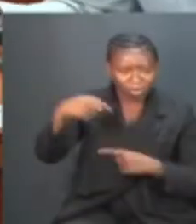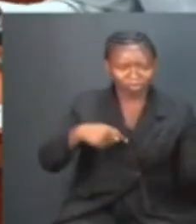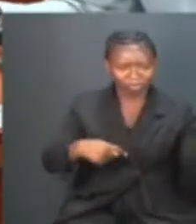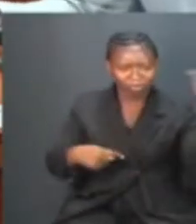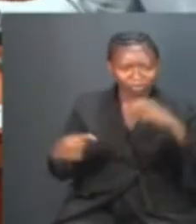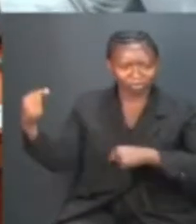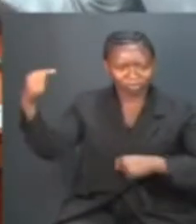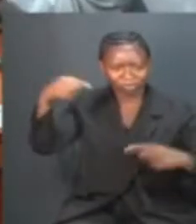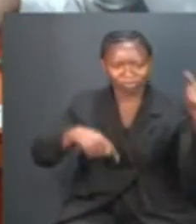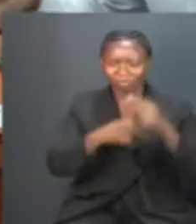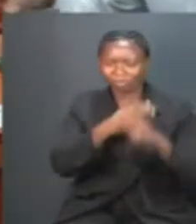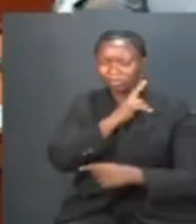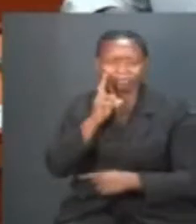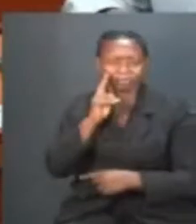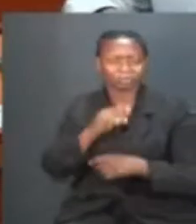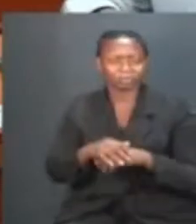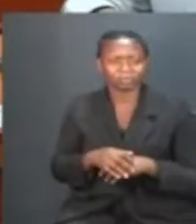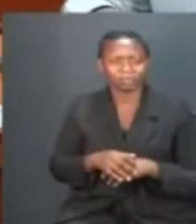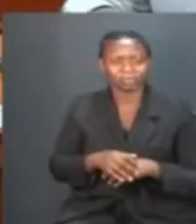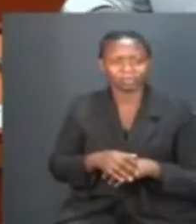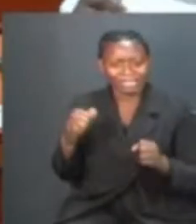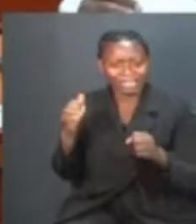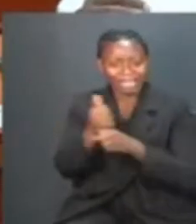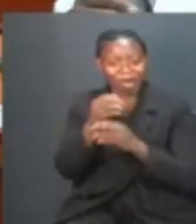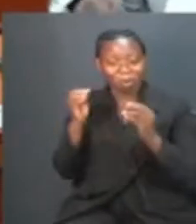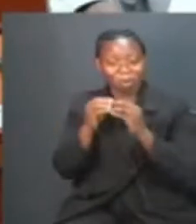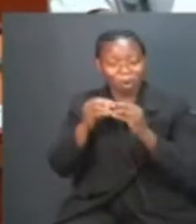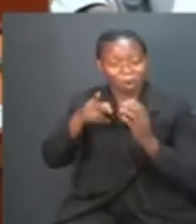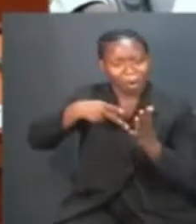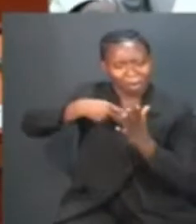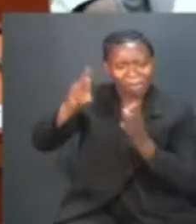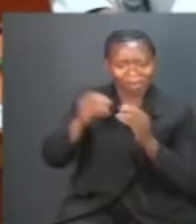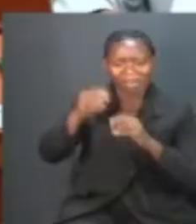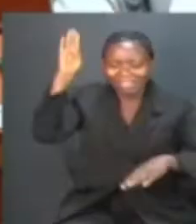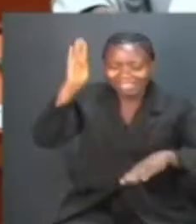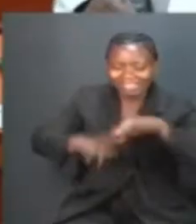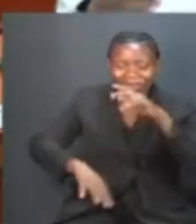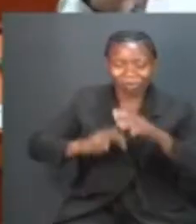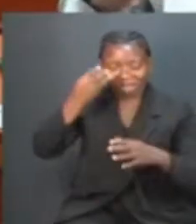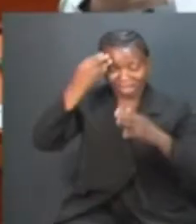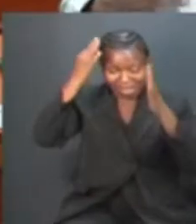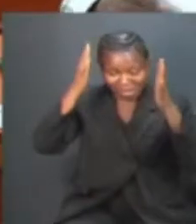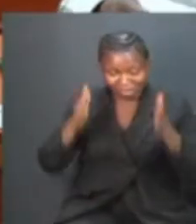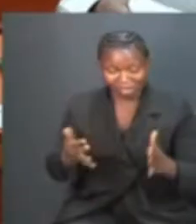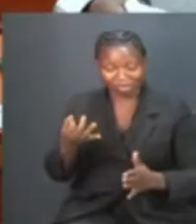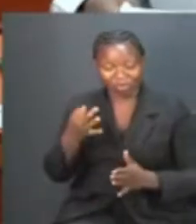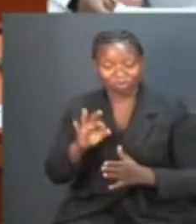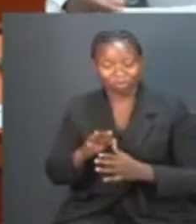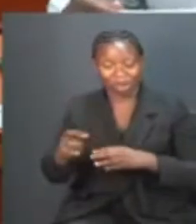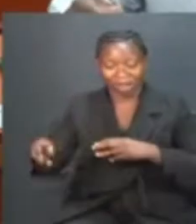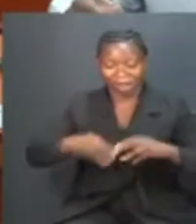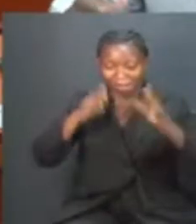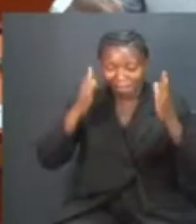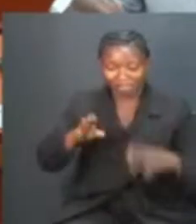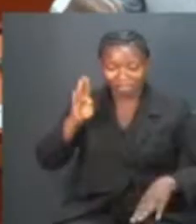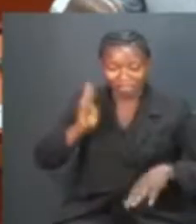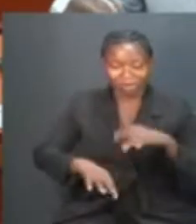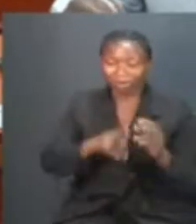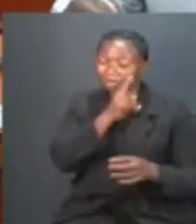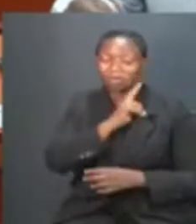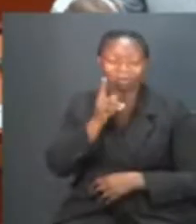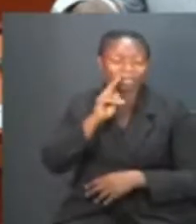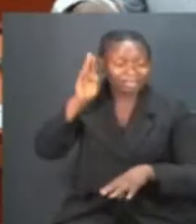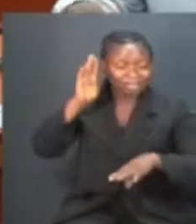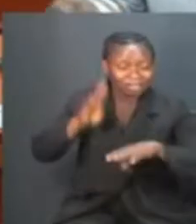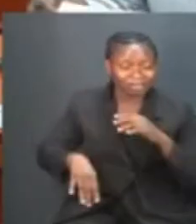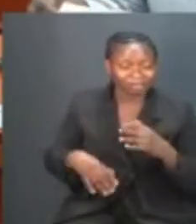hotel. So he gets more paid than the manager of the hotel. He gets better paid than the